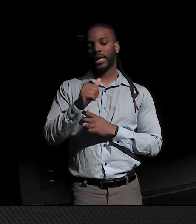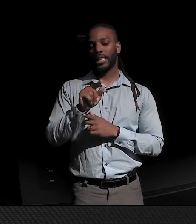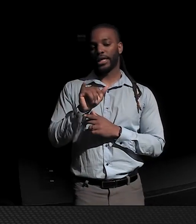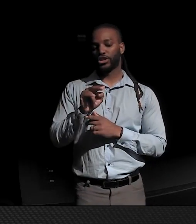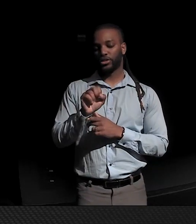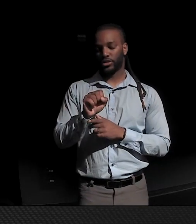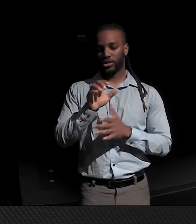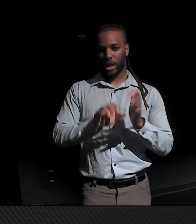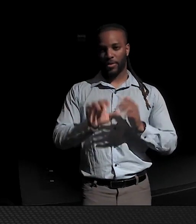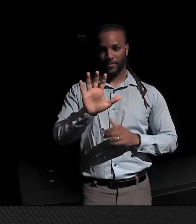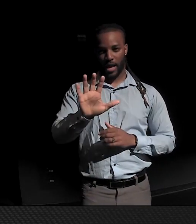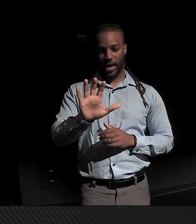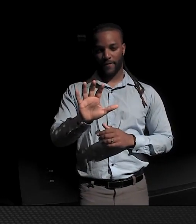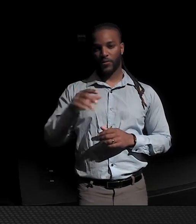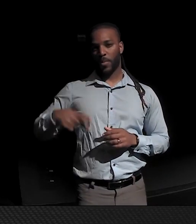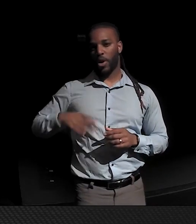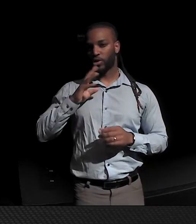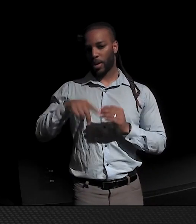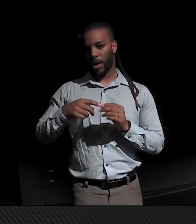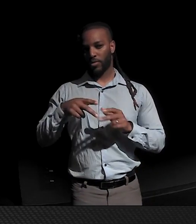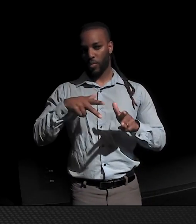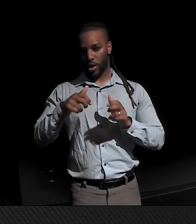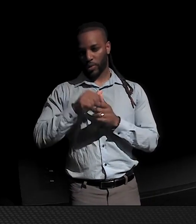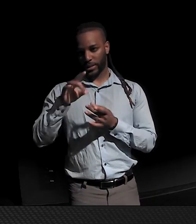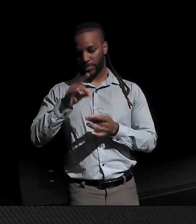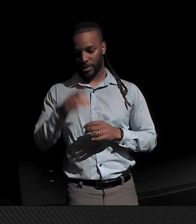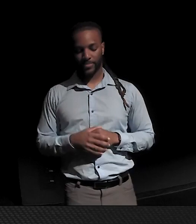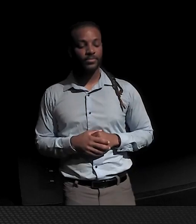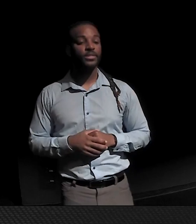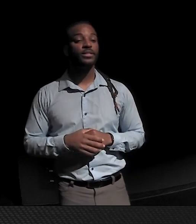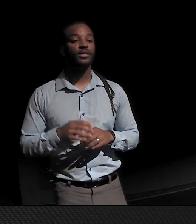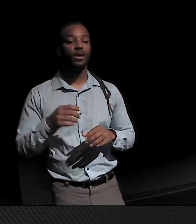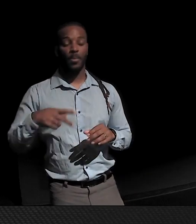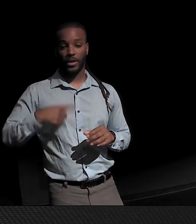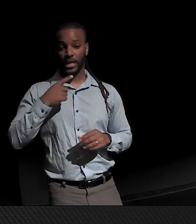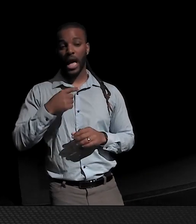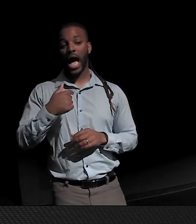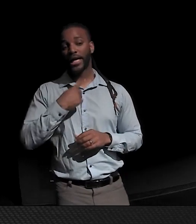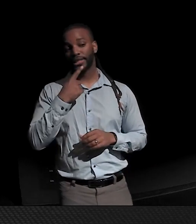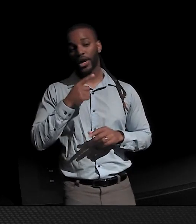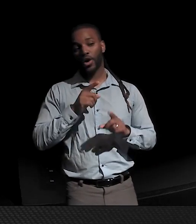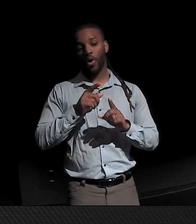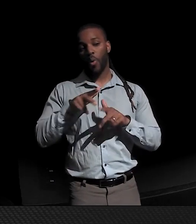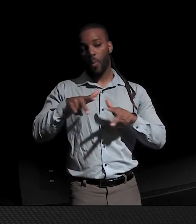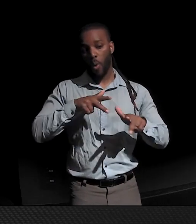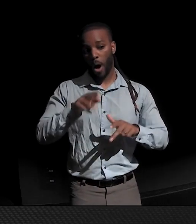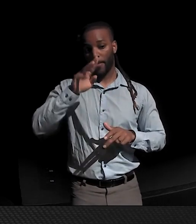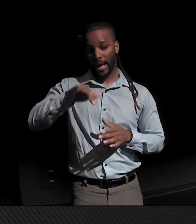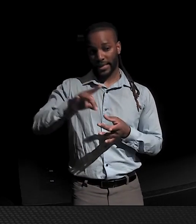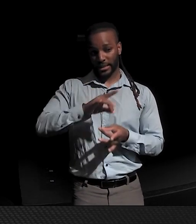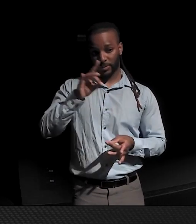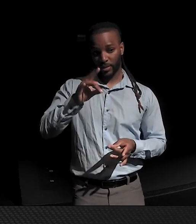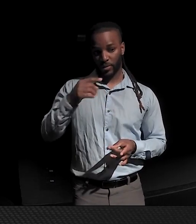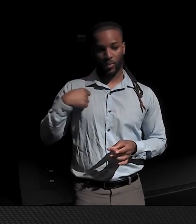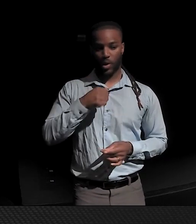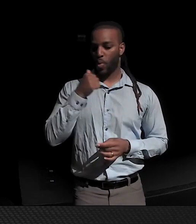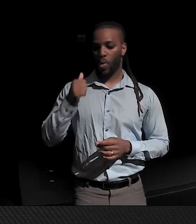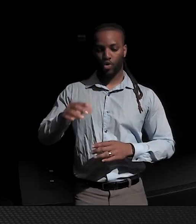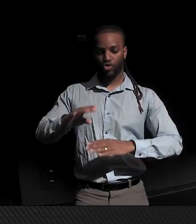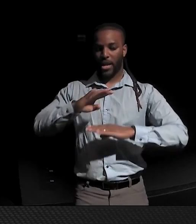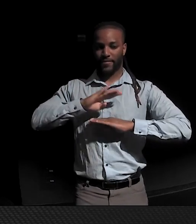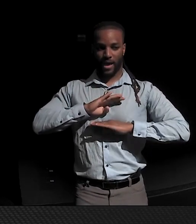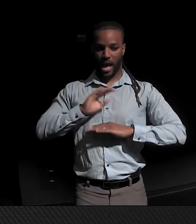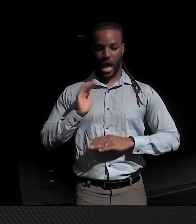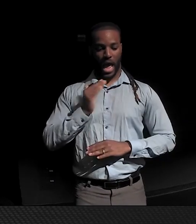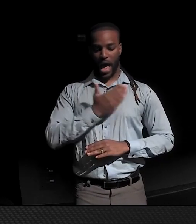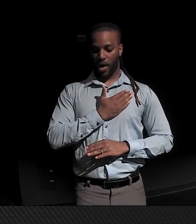chapter 5, where Paul talks about walking by the Spirit. So here's what he says. But I say, walk by the Spirit, and you will not gratify the desires of the